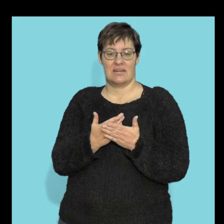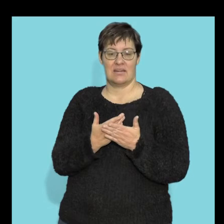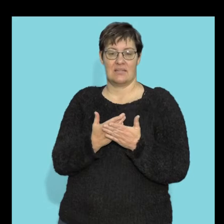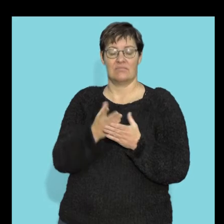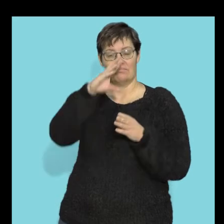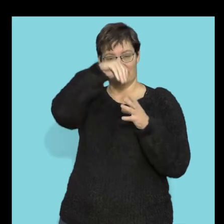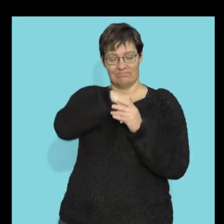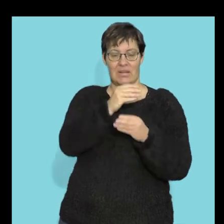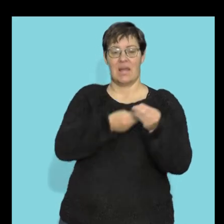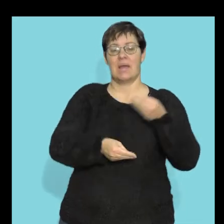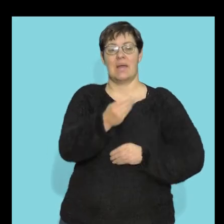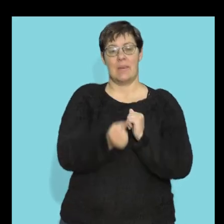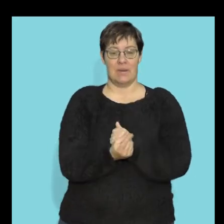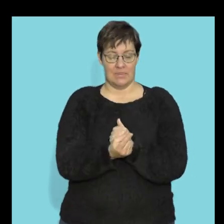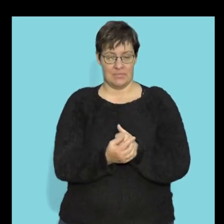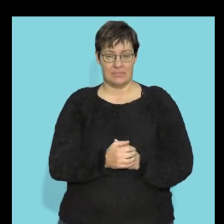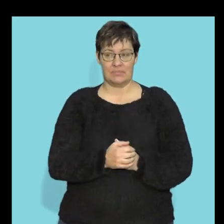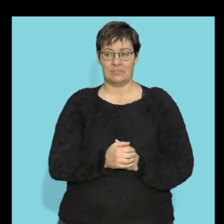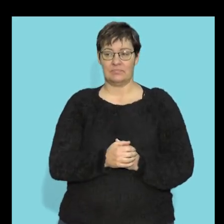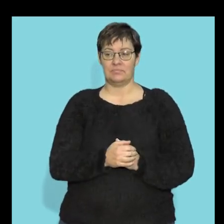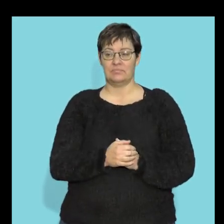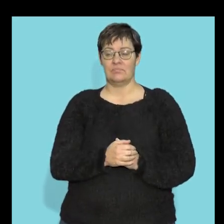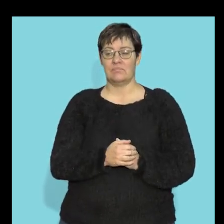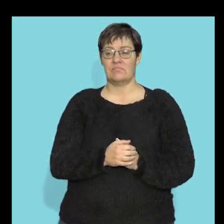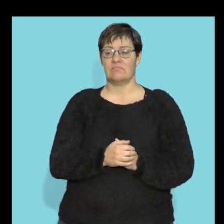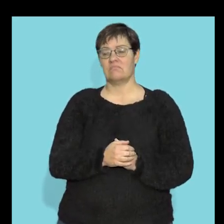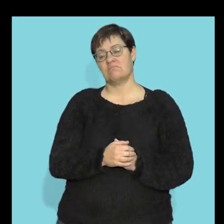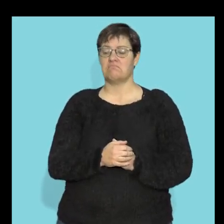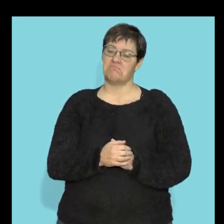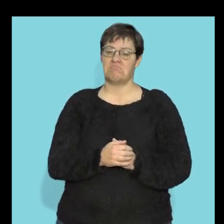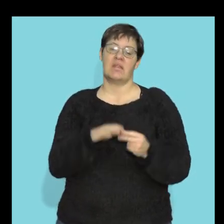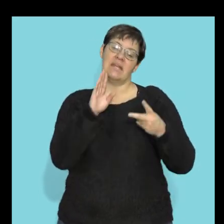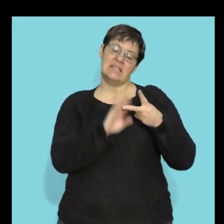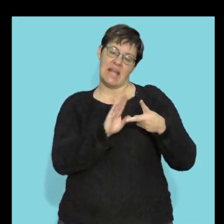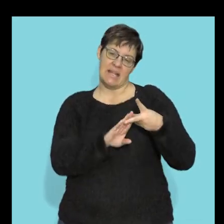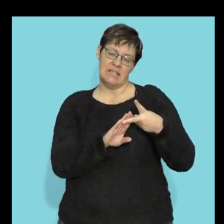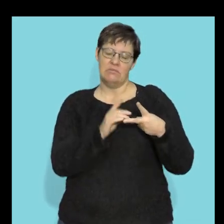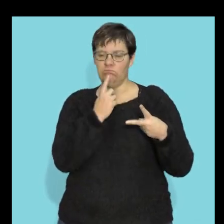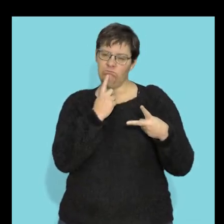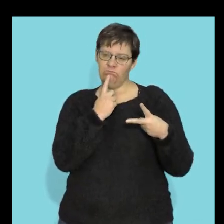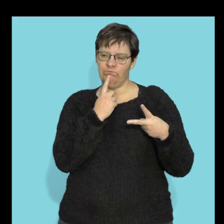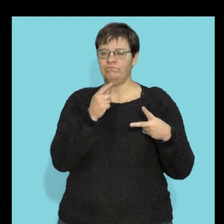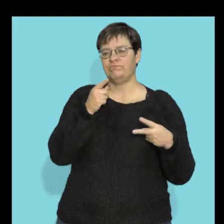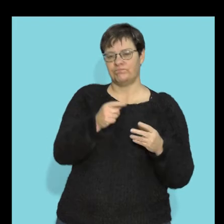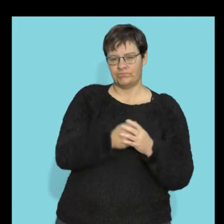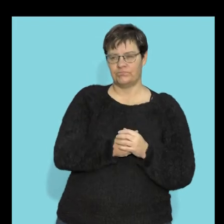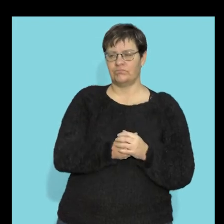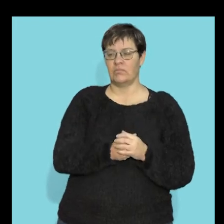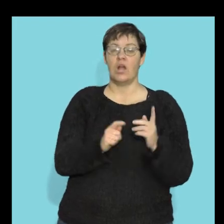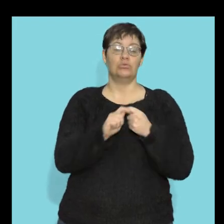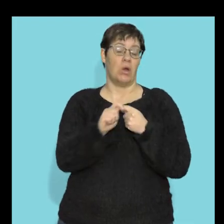gaseous exchange to occur. I'm going with the second one I'm going to go with here is a good